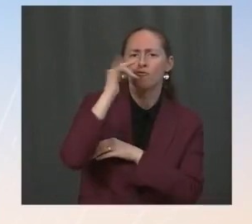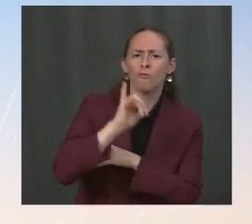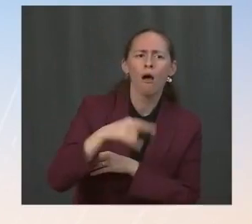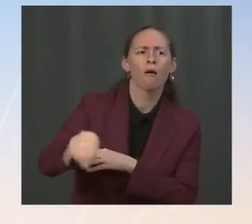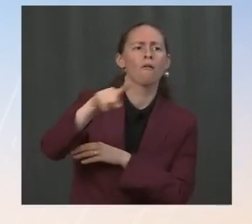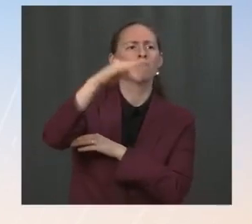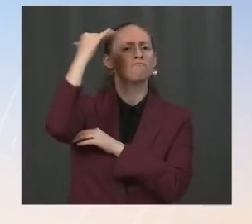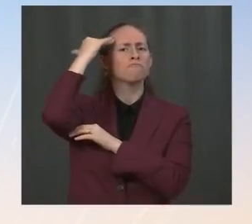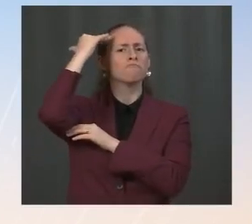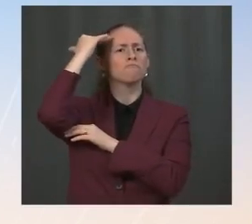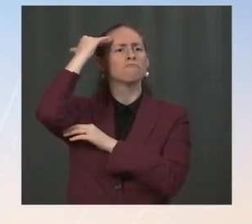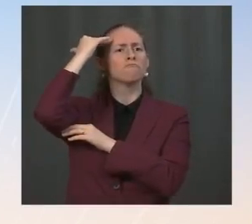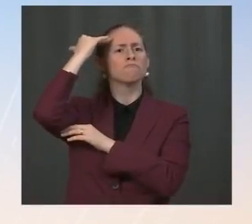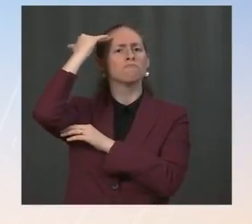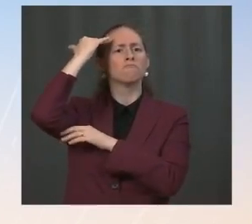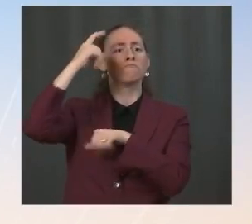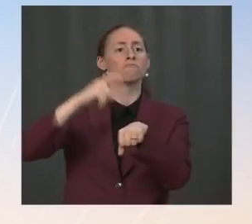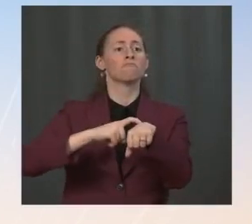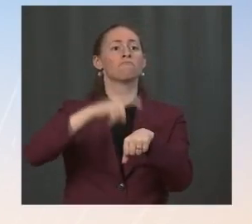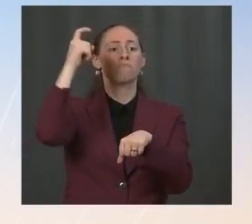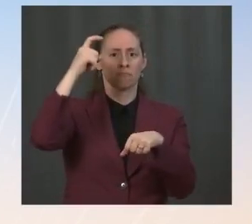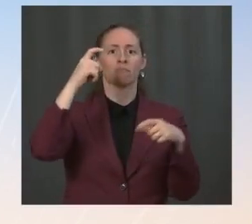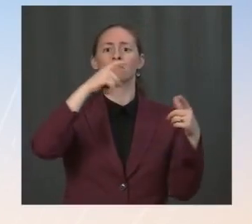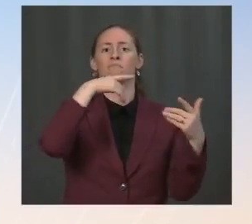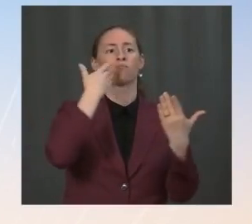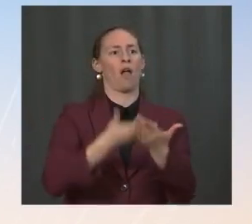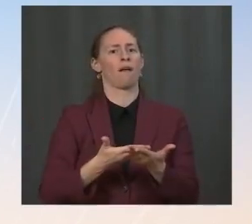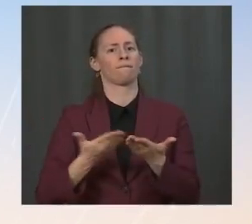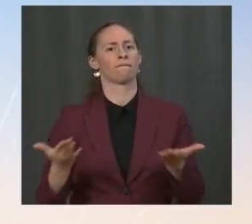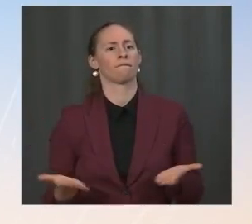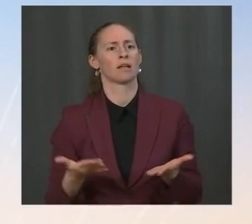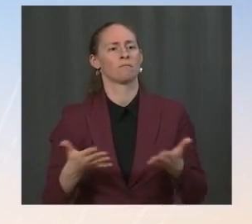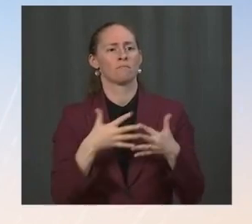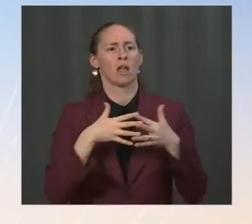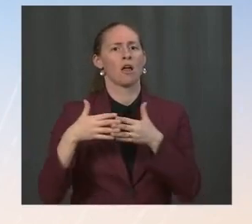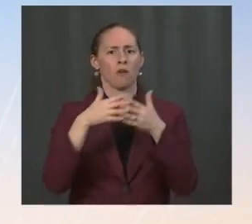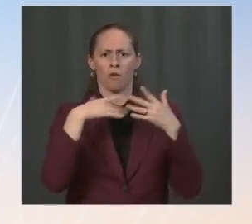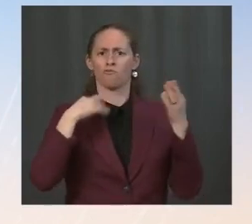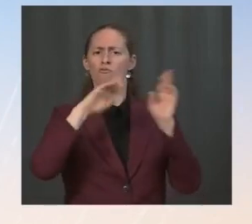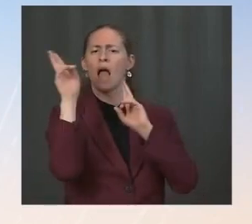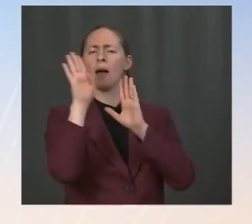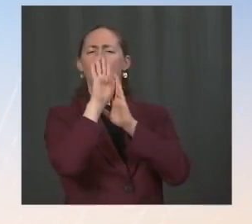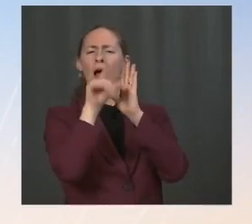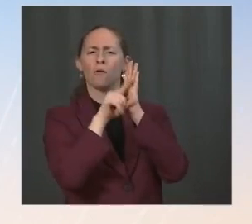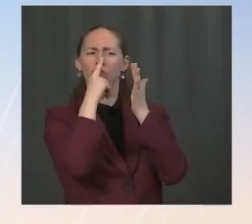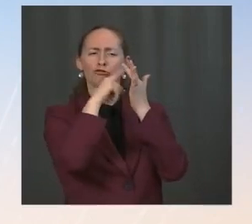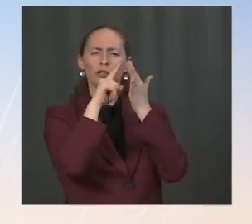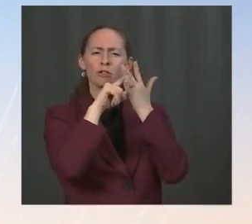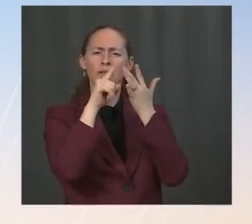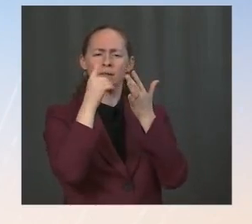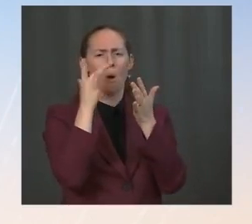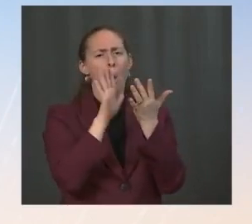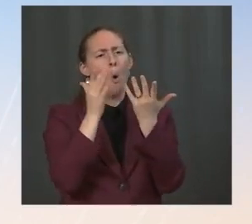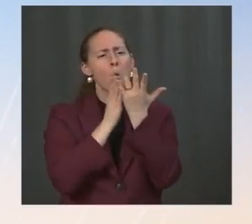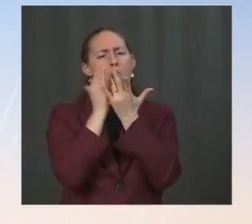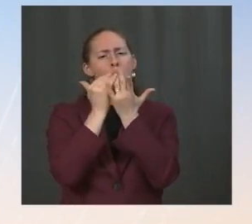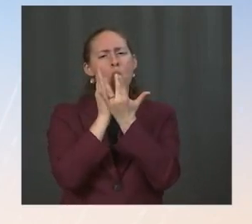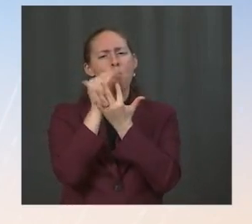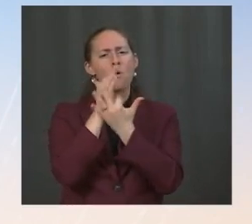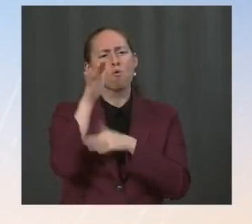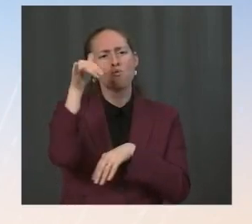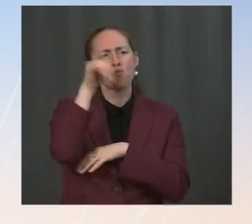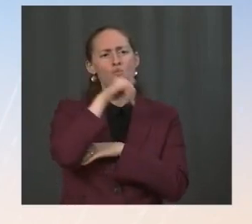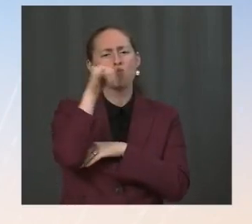individual comes into the United States. And that is a background check process that's thorough before they are allowed to come in and step on U.S.